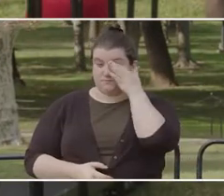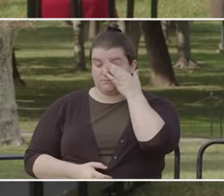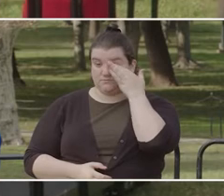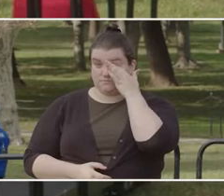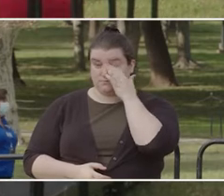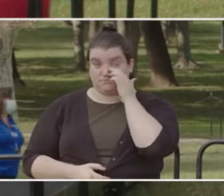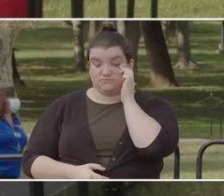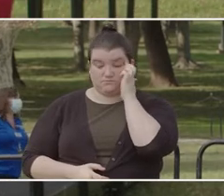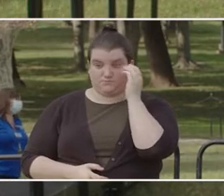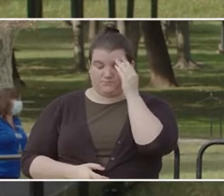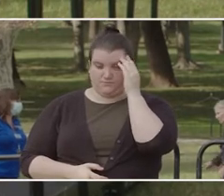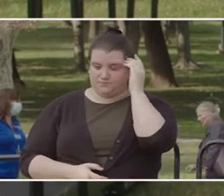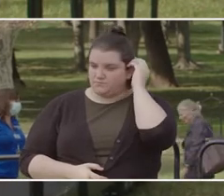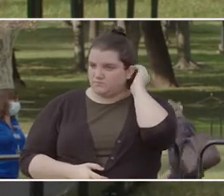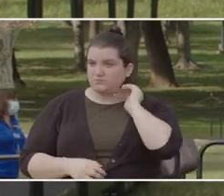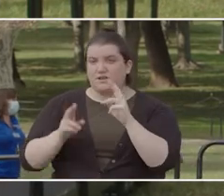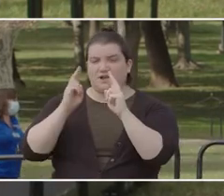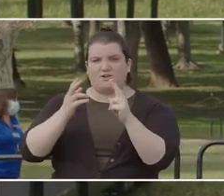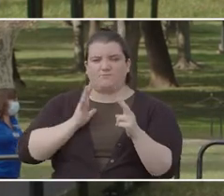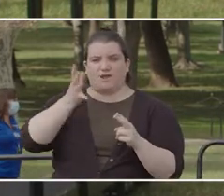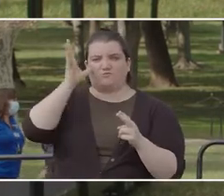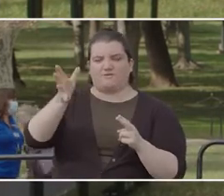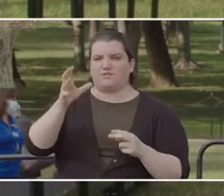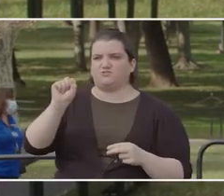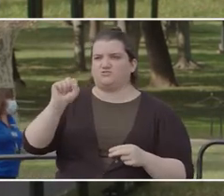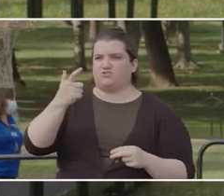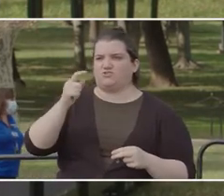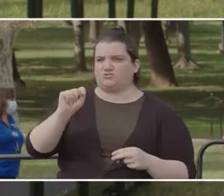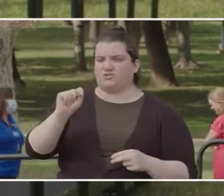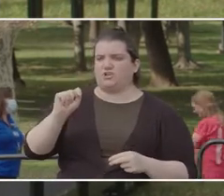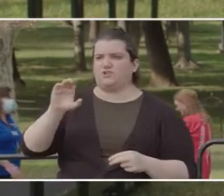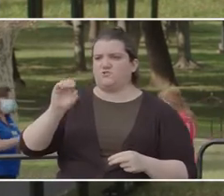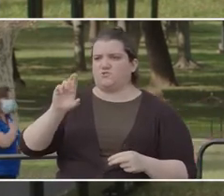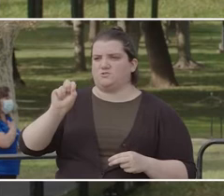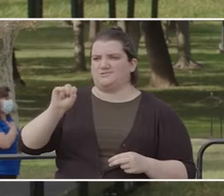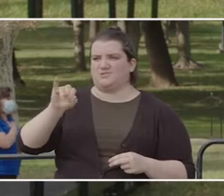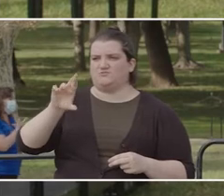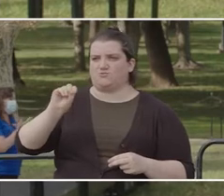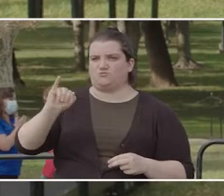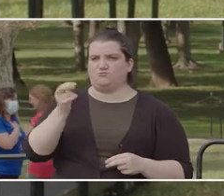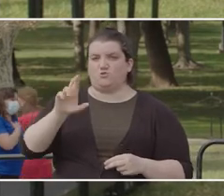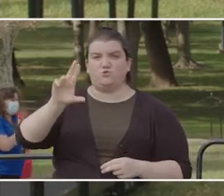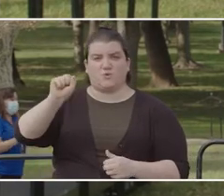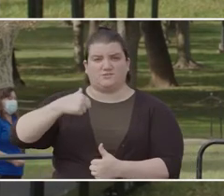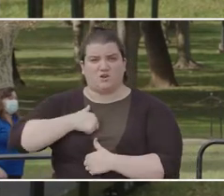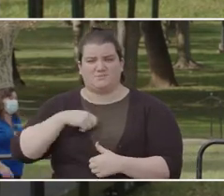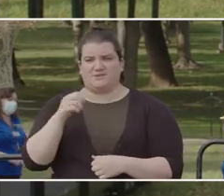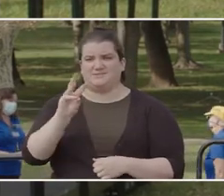In honor of my grandfather, Sergeant Corsino Toro Jr., United States Army,